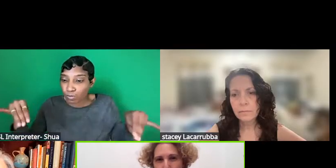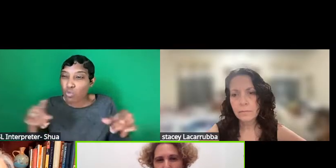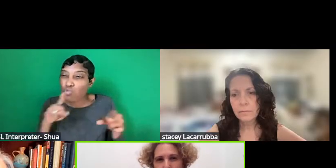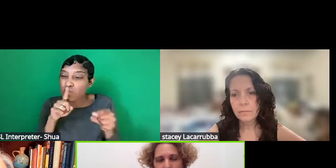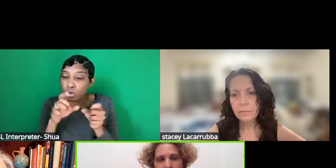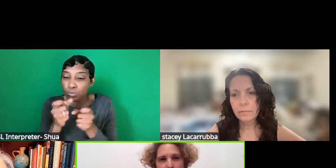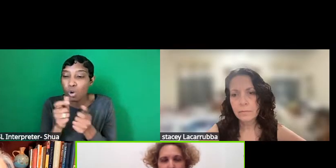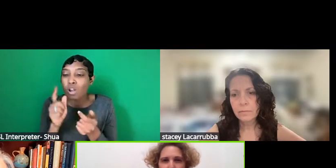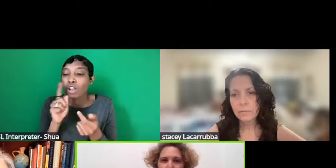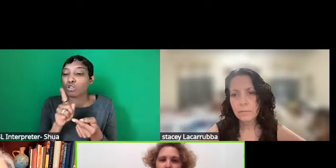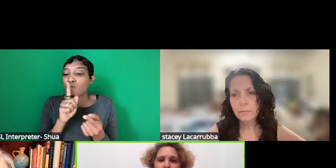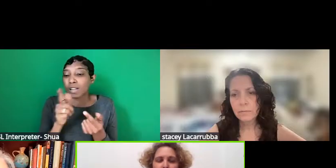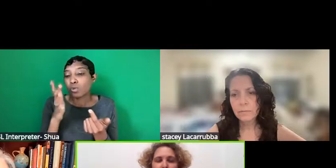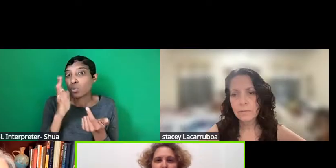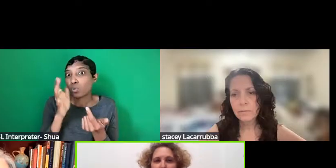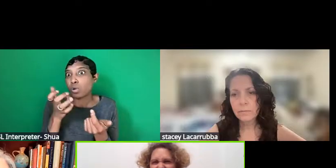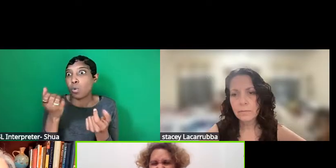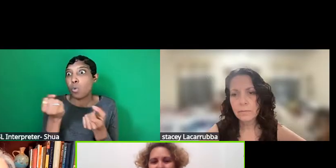big